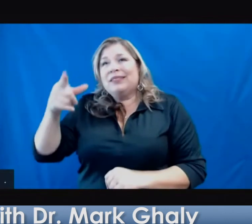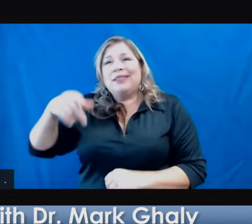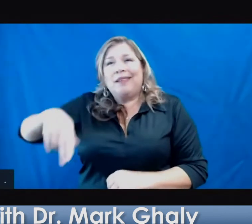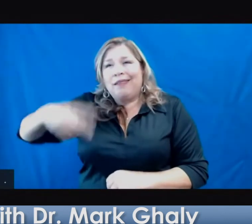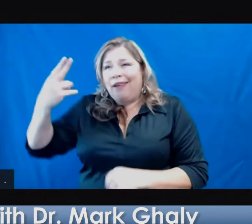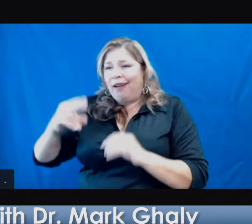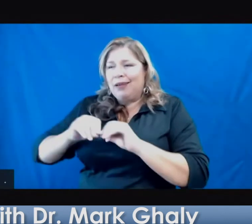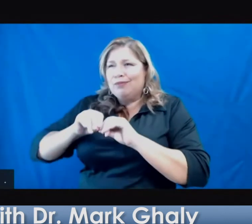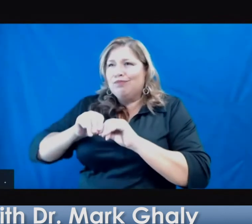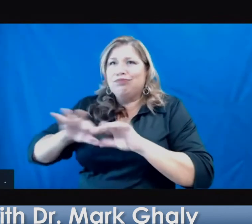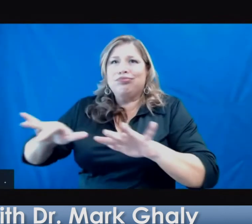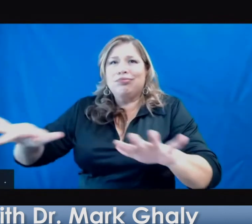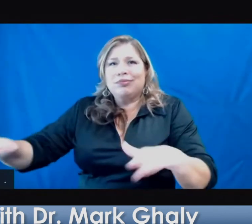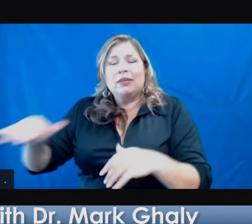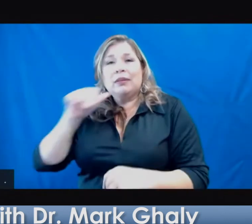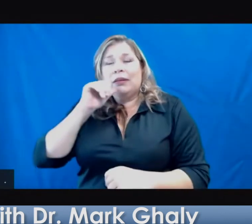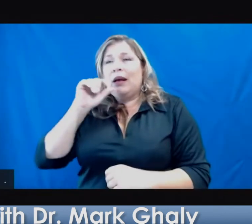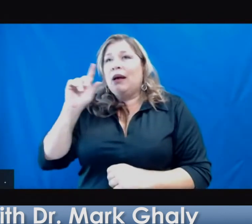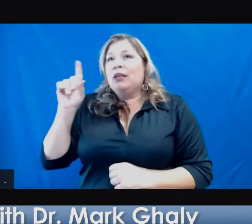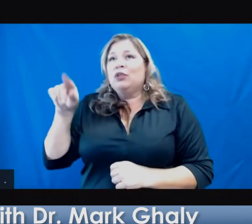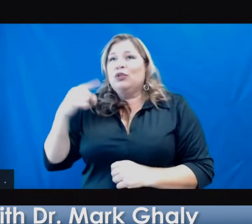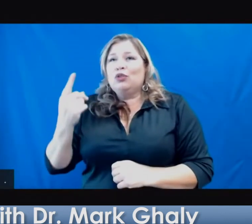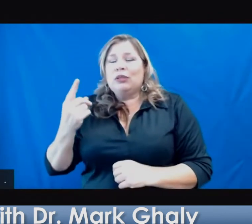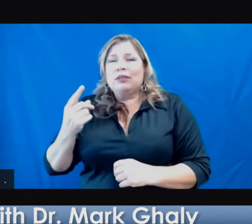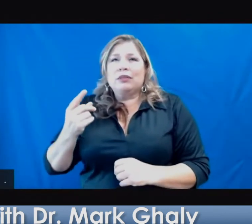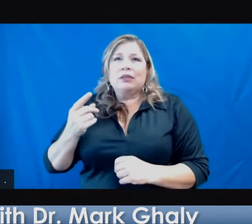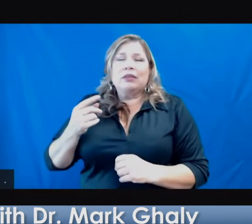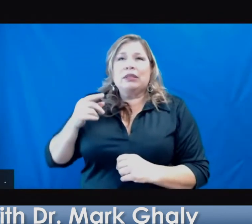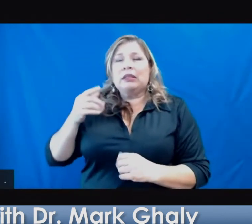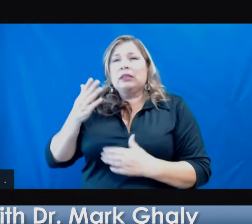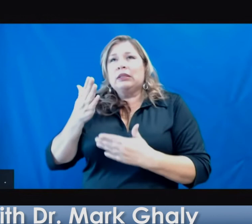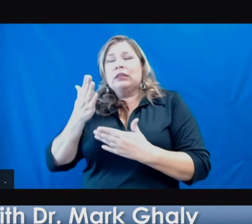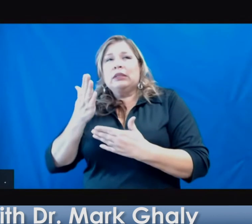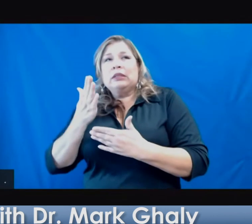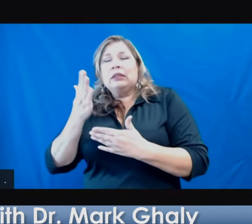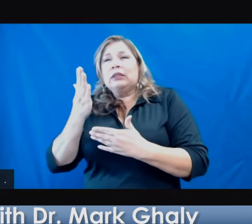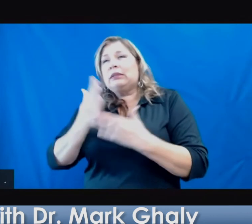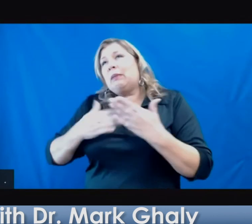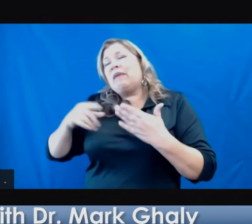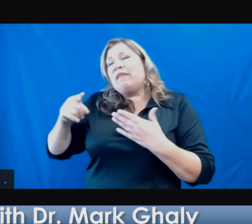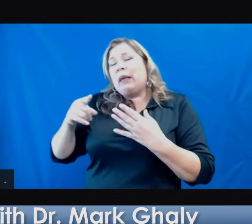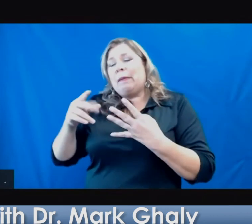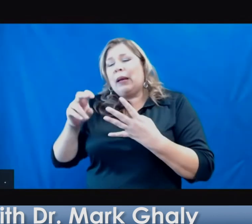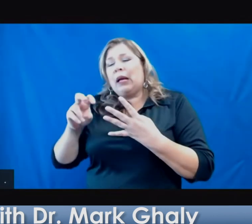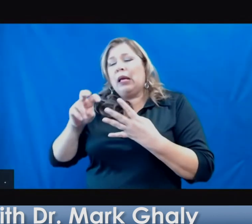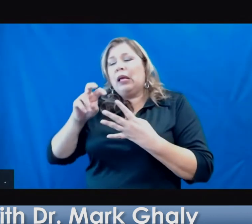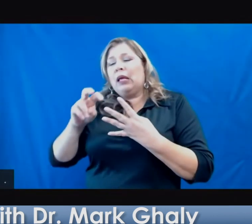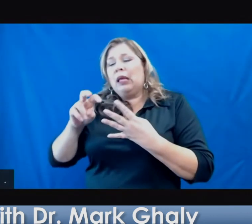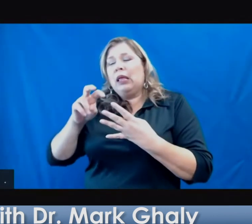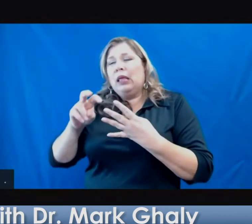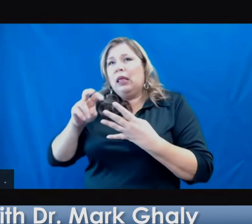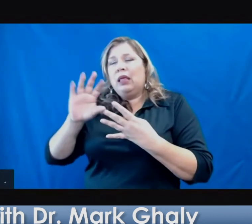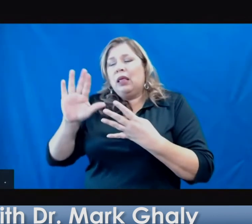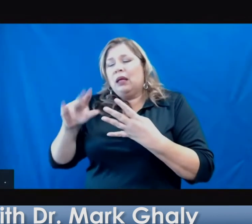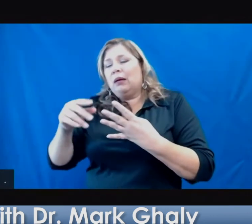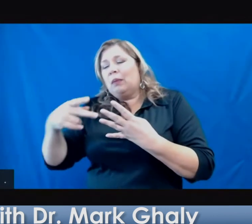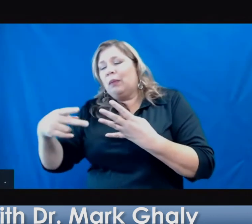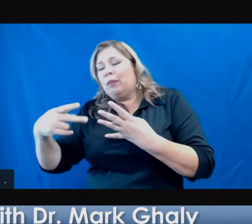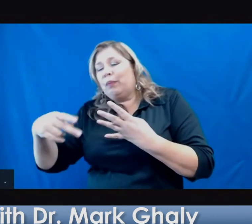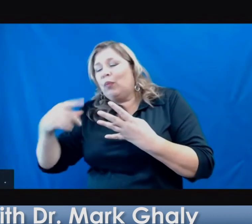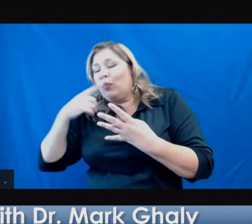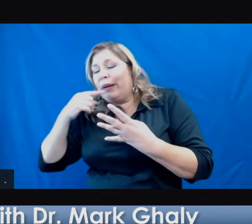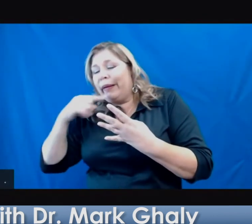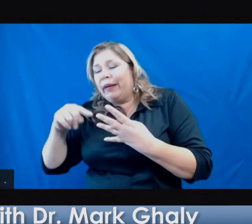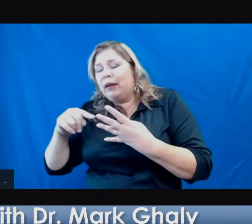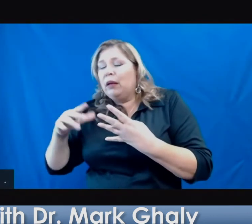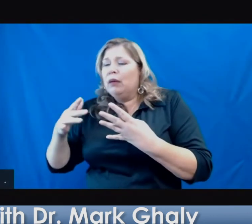transmission, not just hovering around the threshold between red and purple, but well above purple.